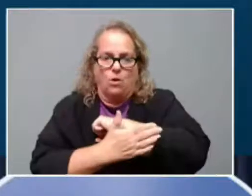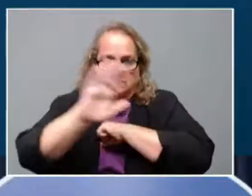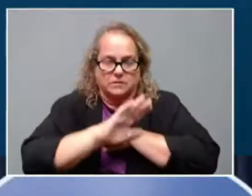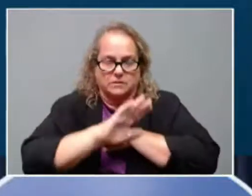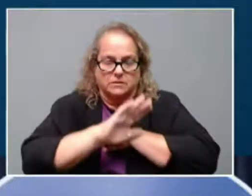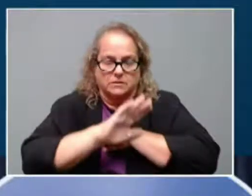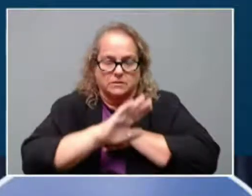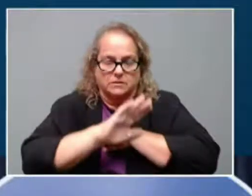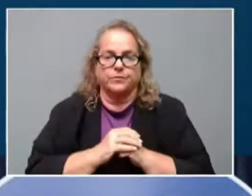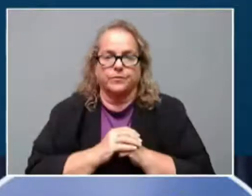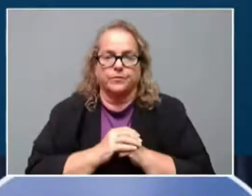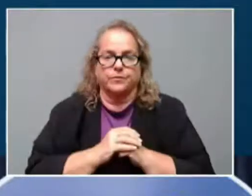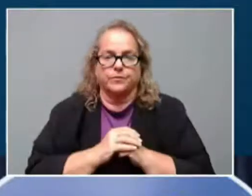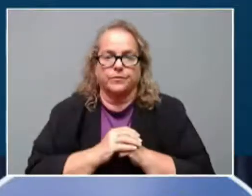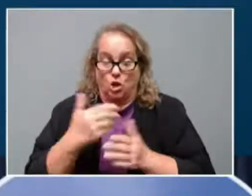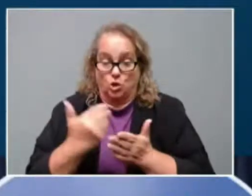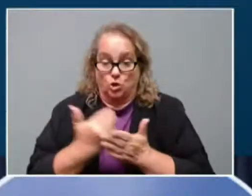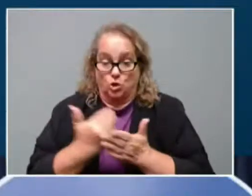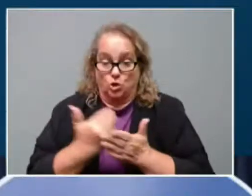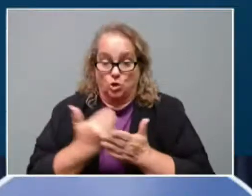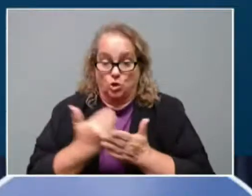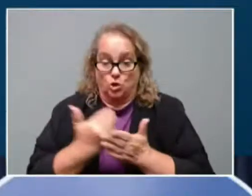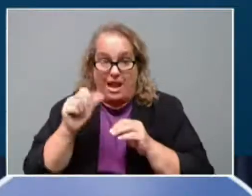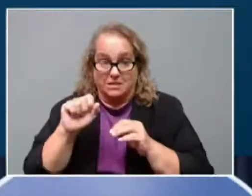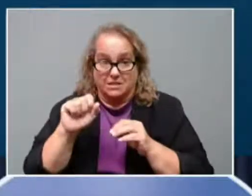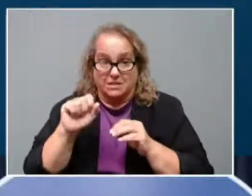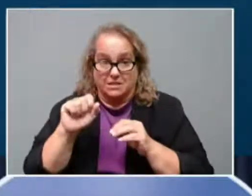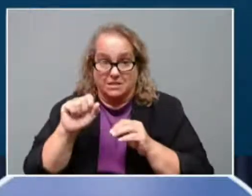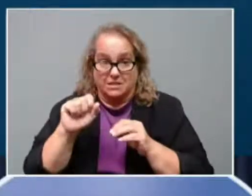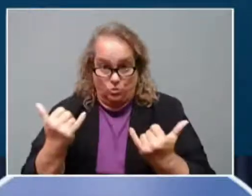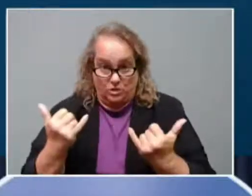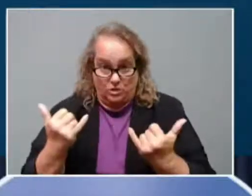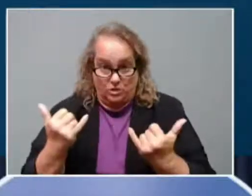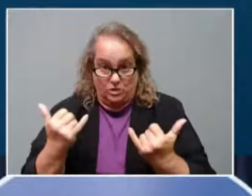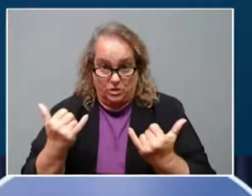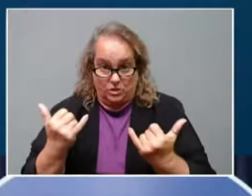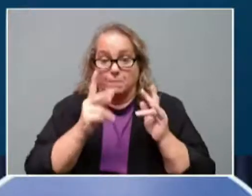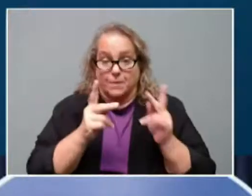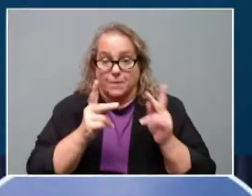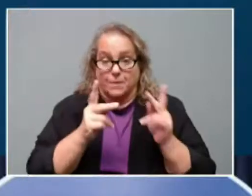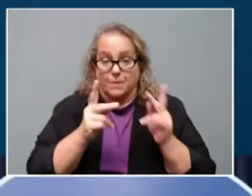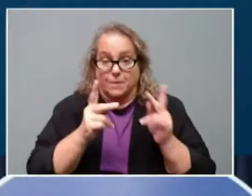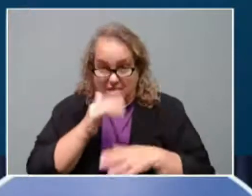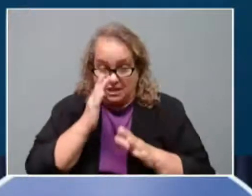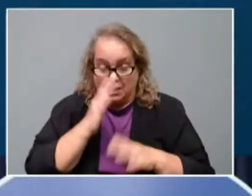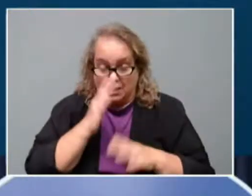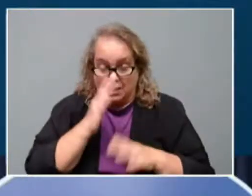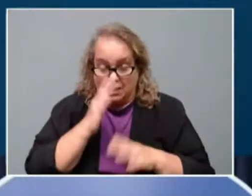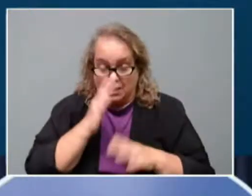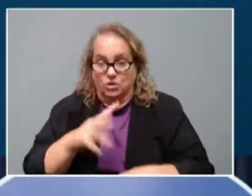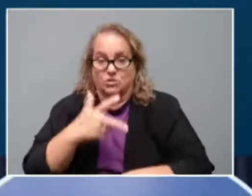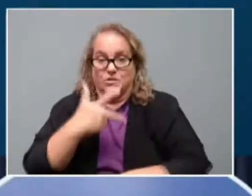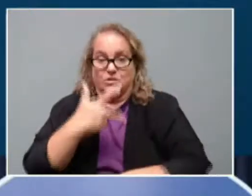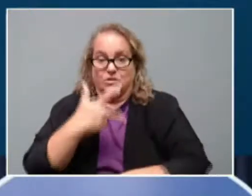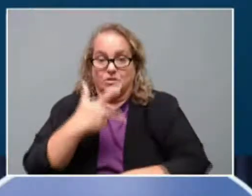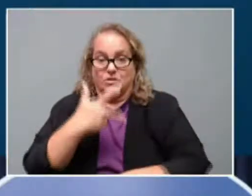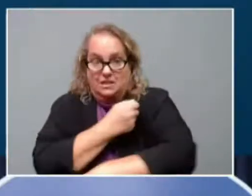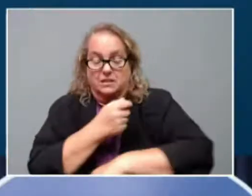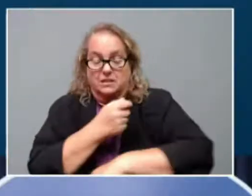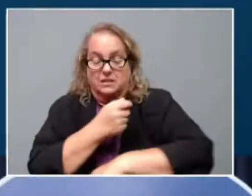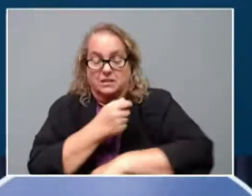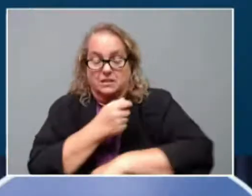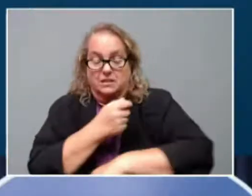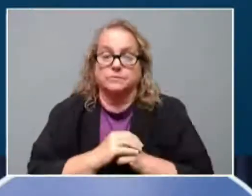is our new number as of today of individual Kentuckians that have been vaccinated. And hold right there for a second,